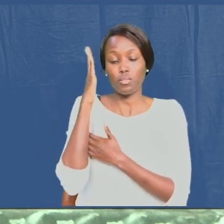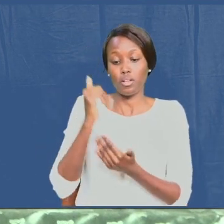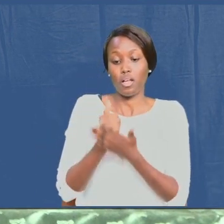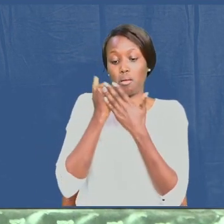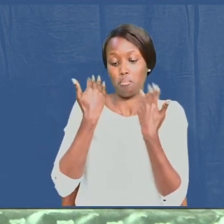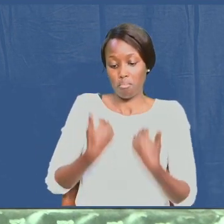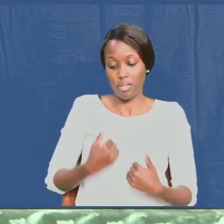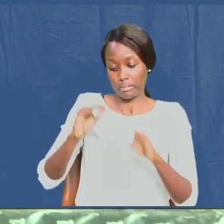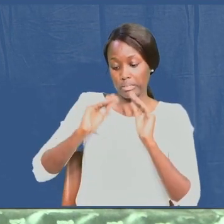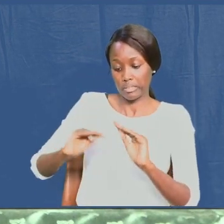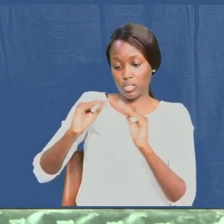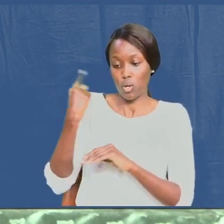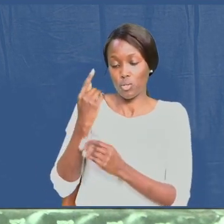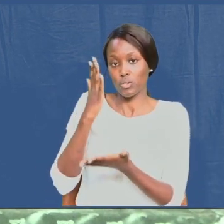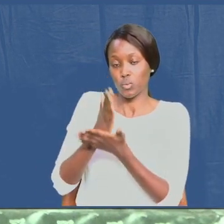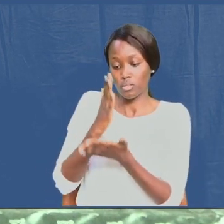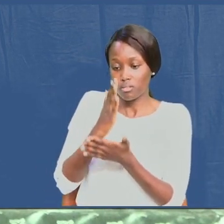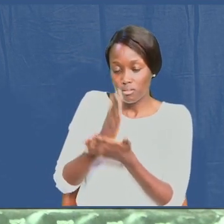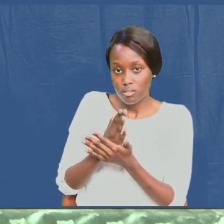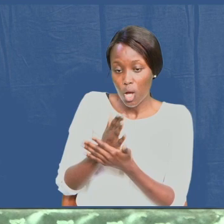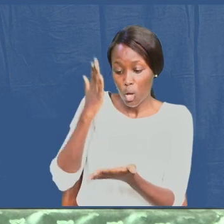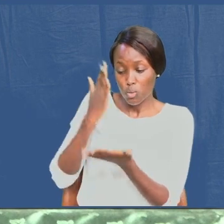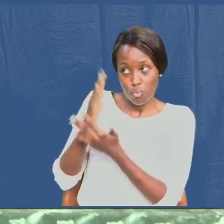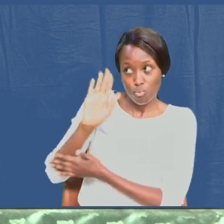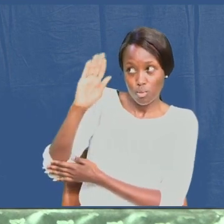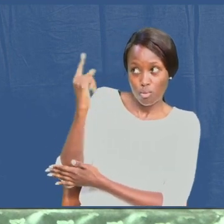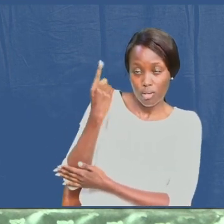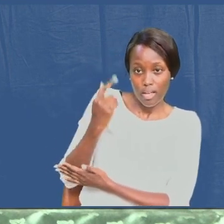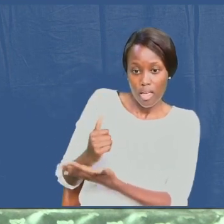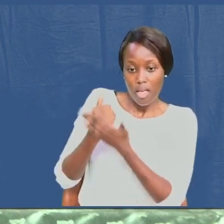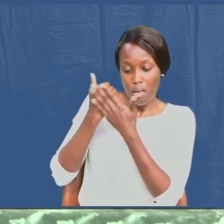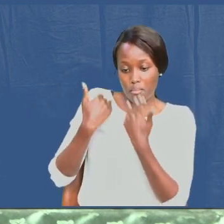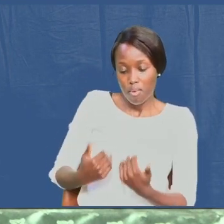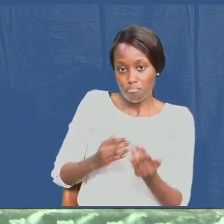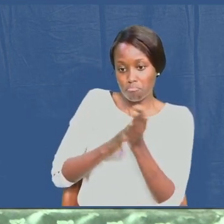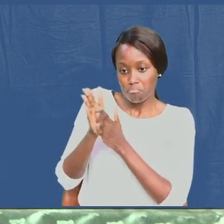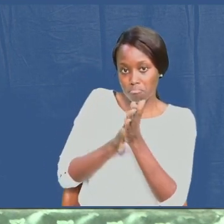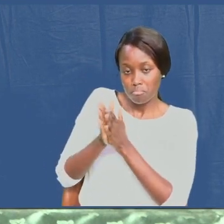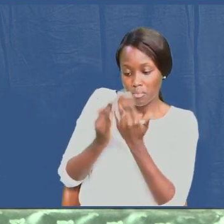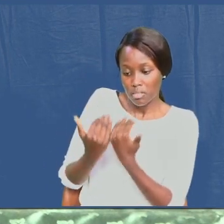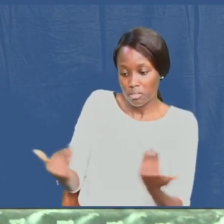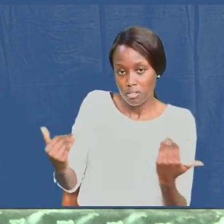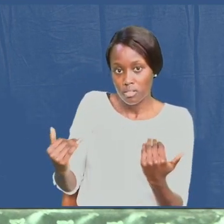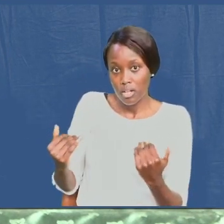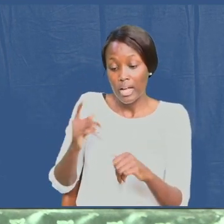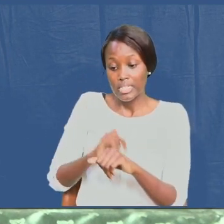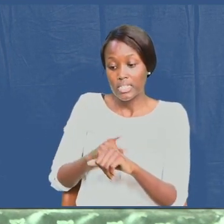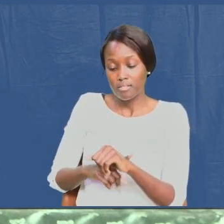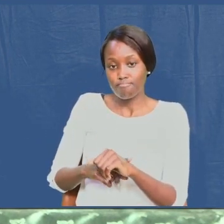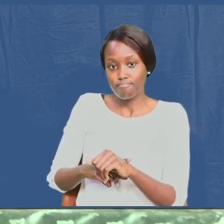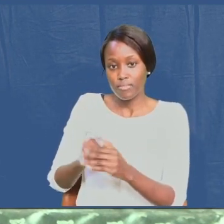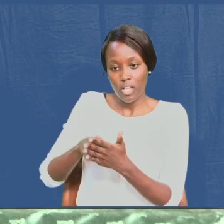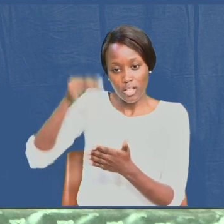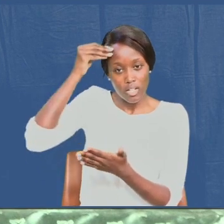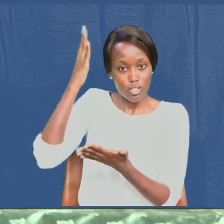to teach only the truth, your truth. Help me to inspire them so that learning will not cease at